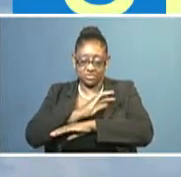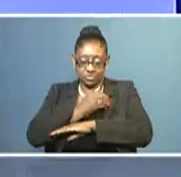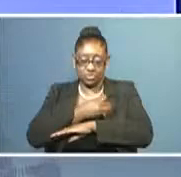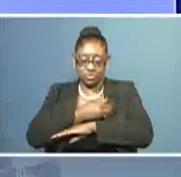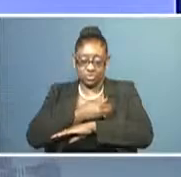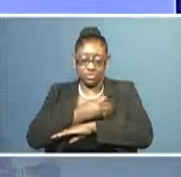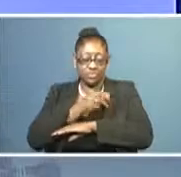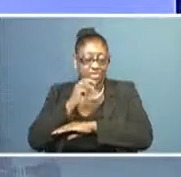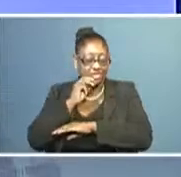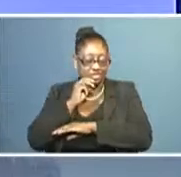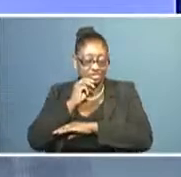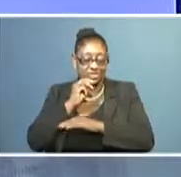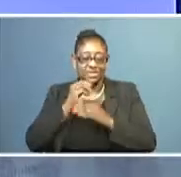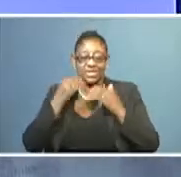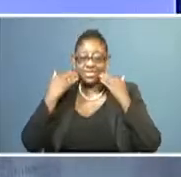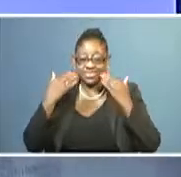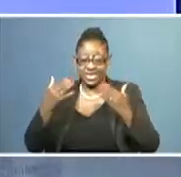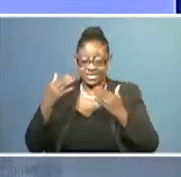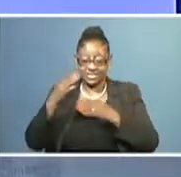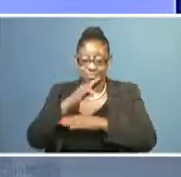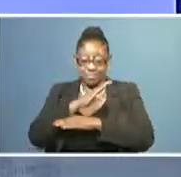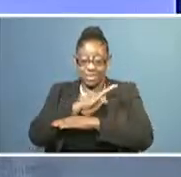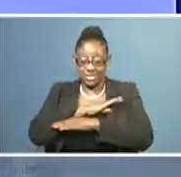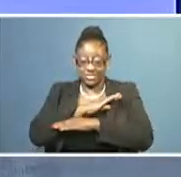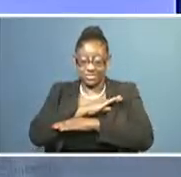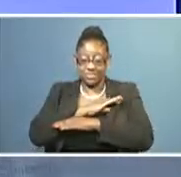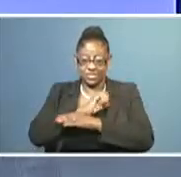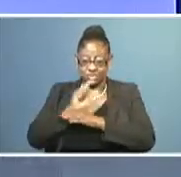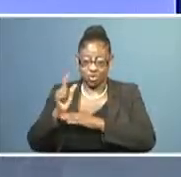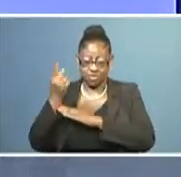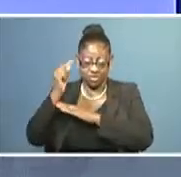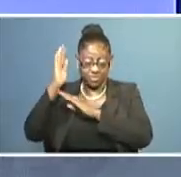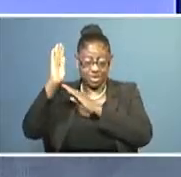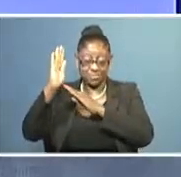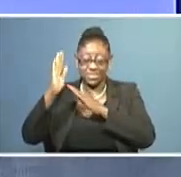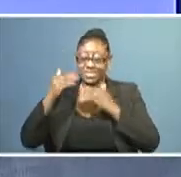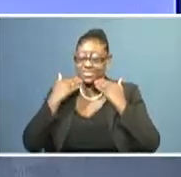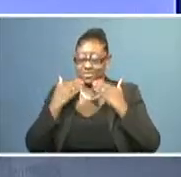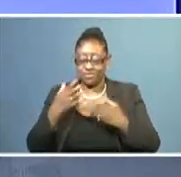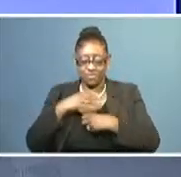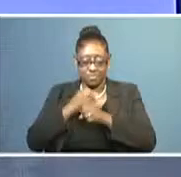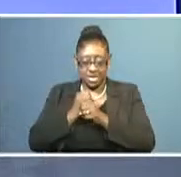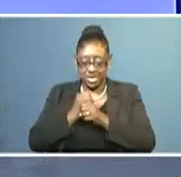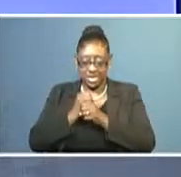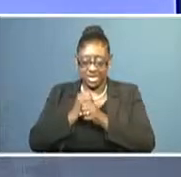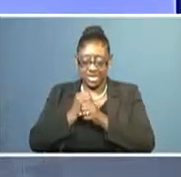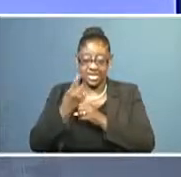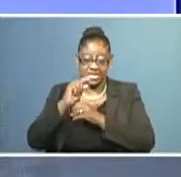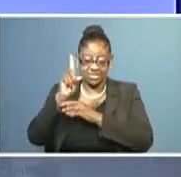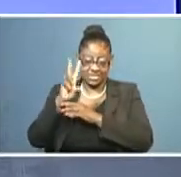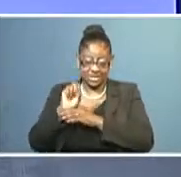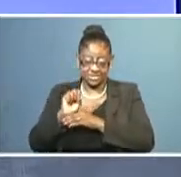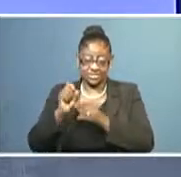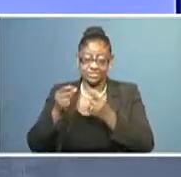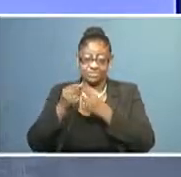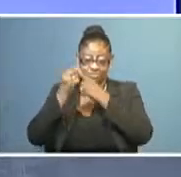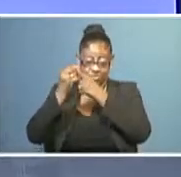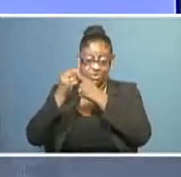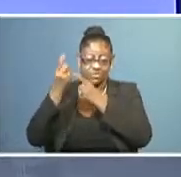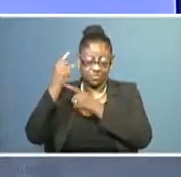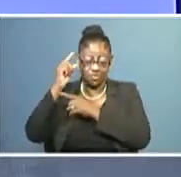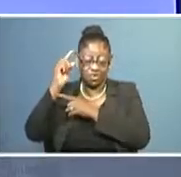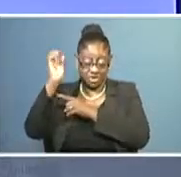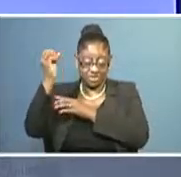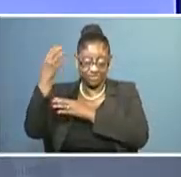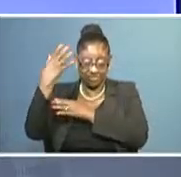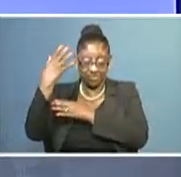McKishler. Well, thanks, Basil. That does it for the Bahamas tonight. Thank you for continuing to make ZNS your first choice for news and